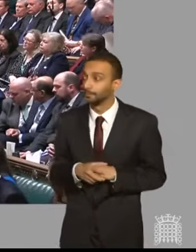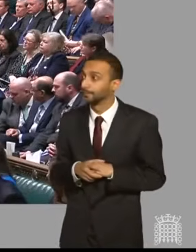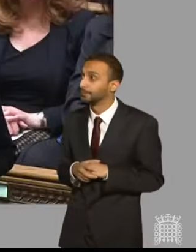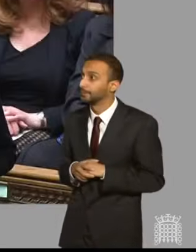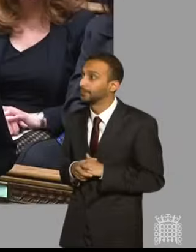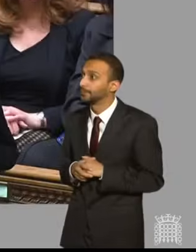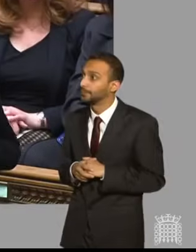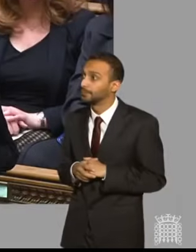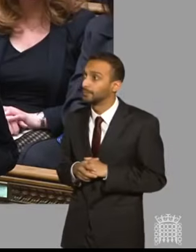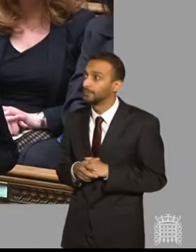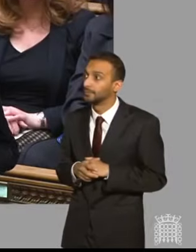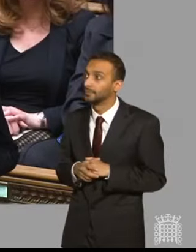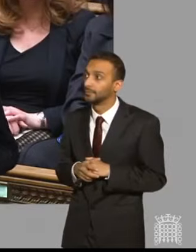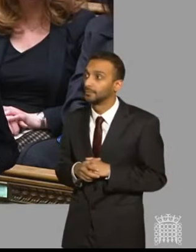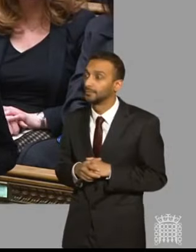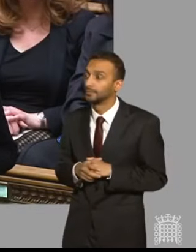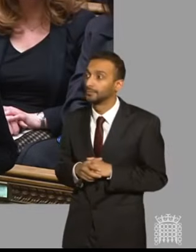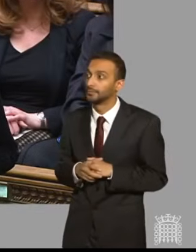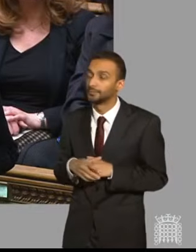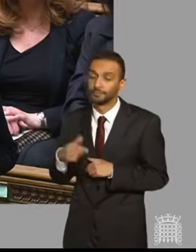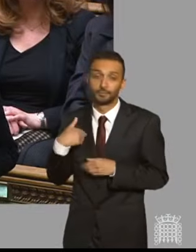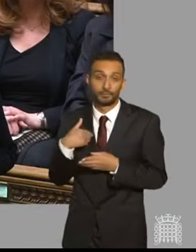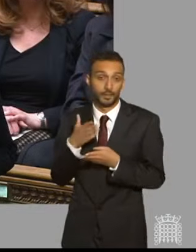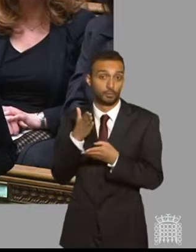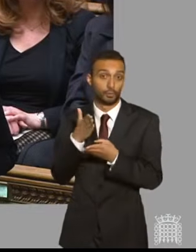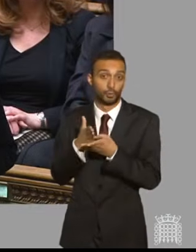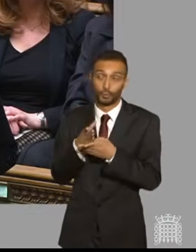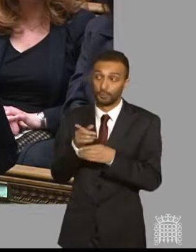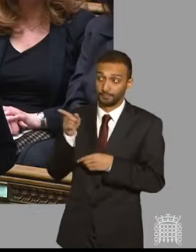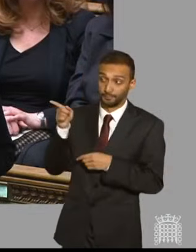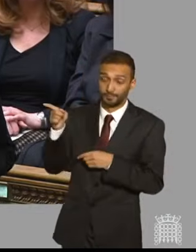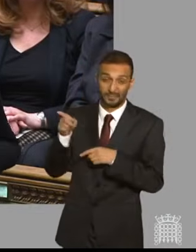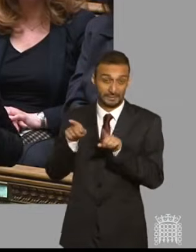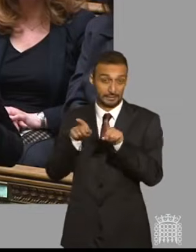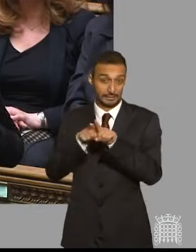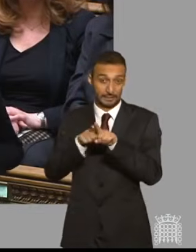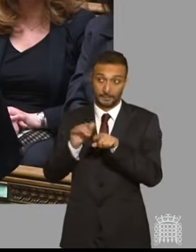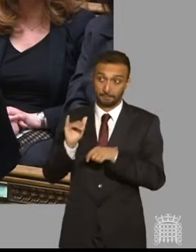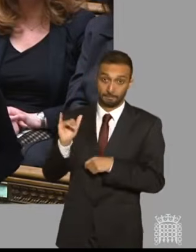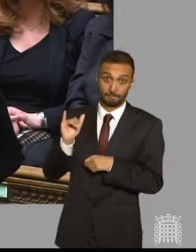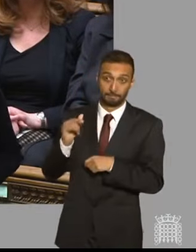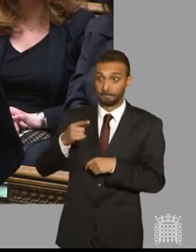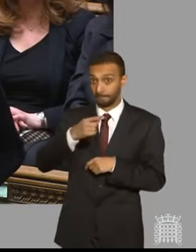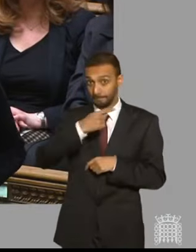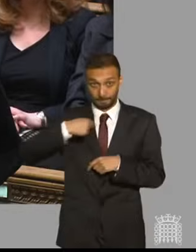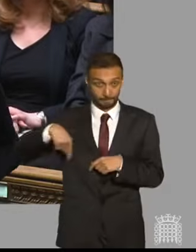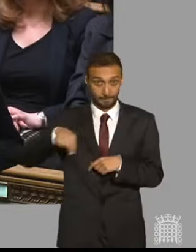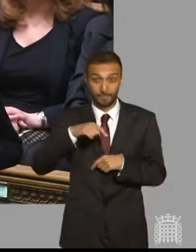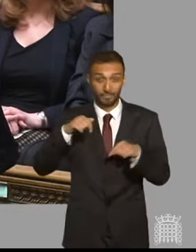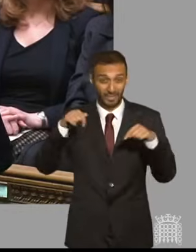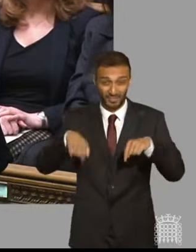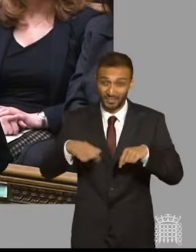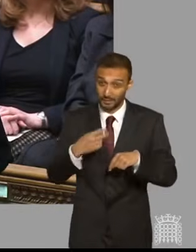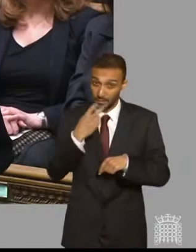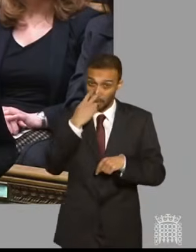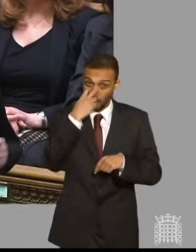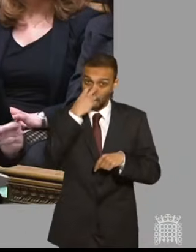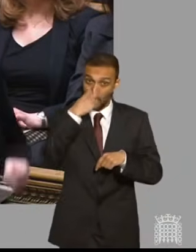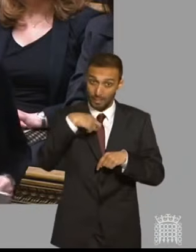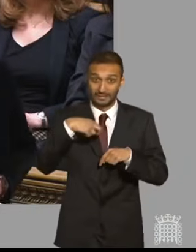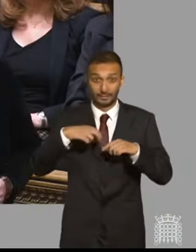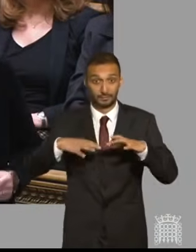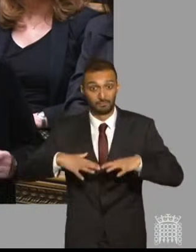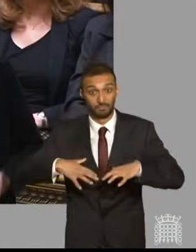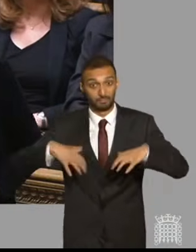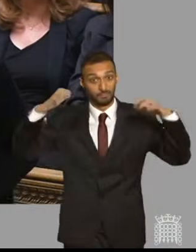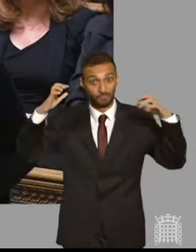this House, the oldest People's Assembly in the world, at the acid attack against a woman and